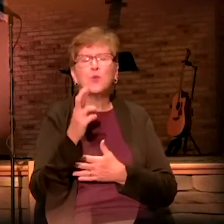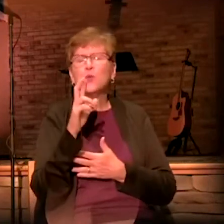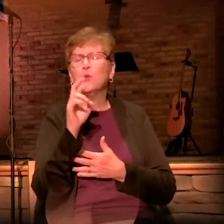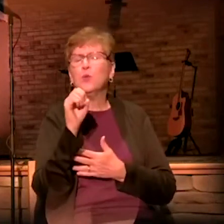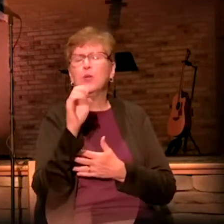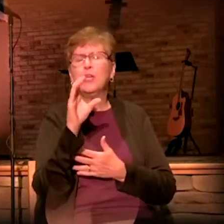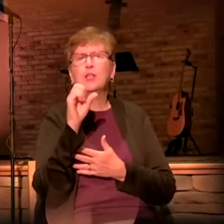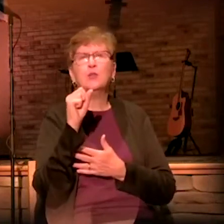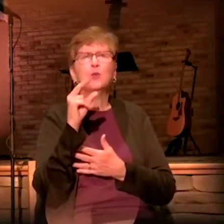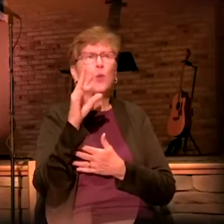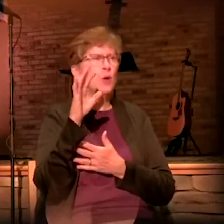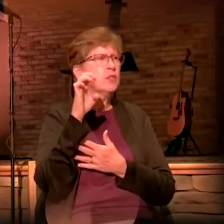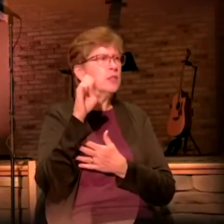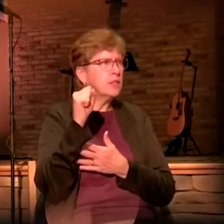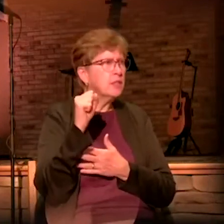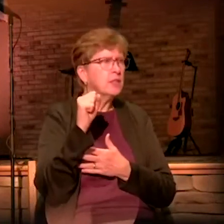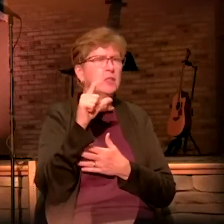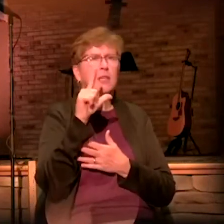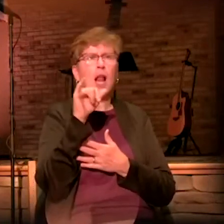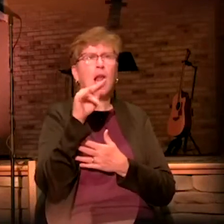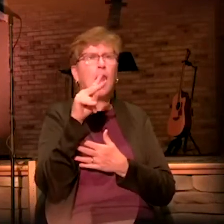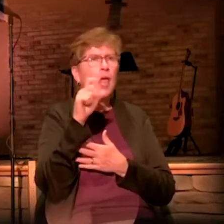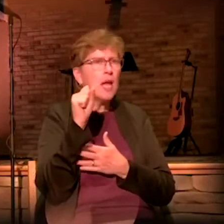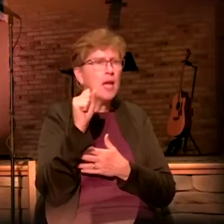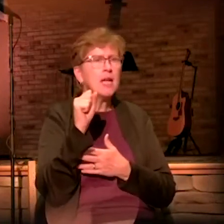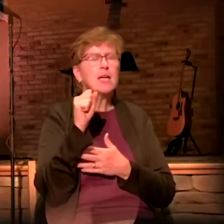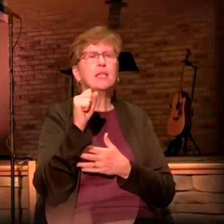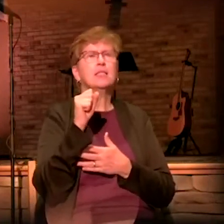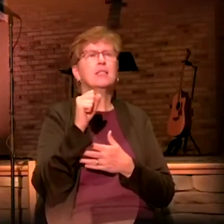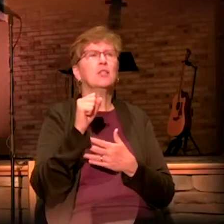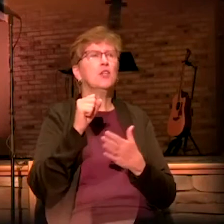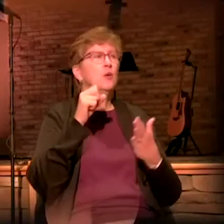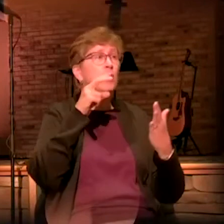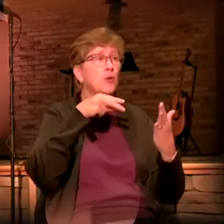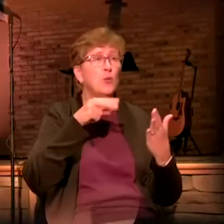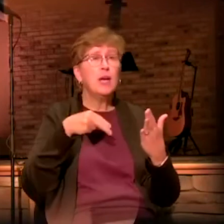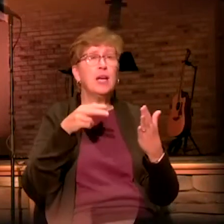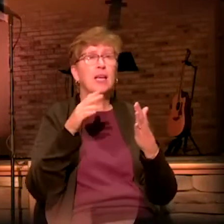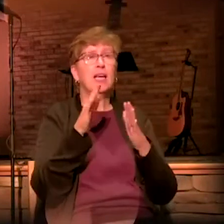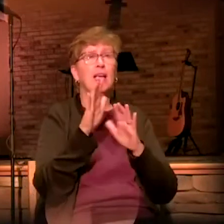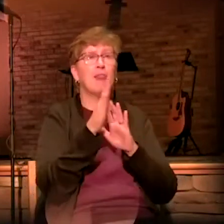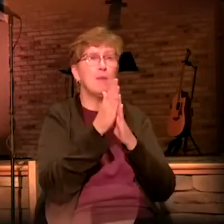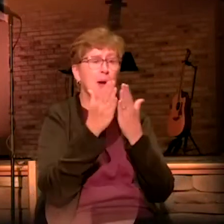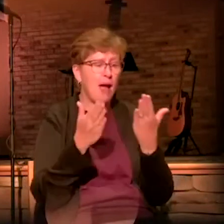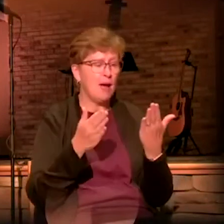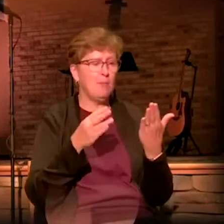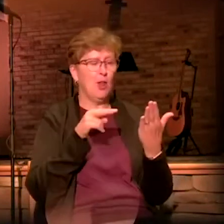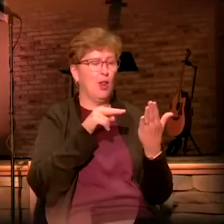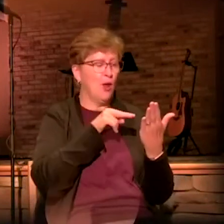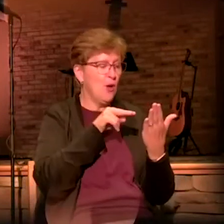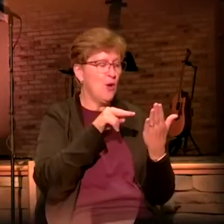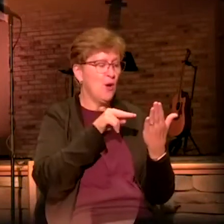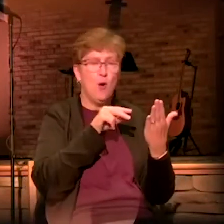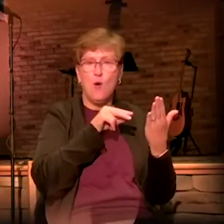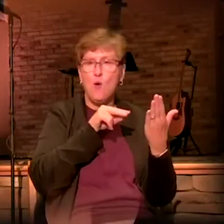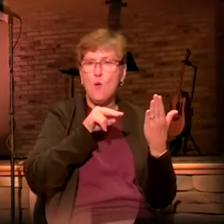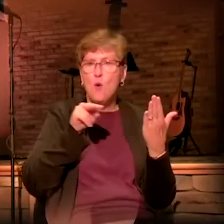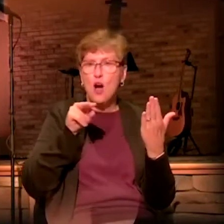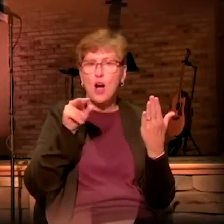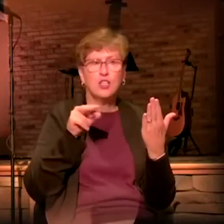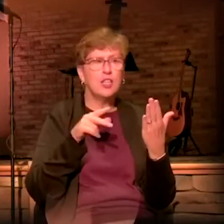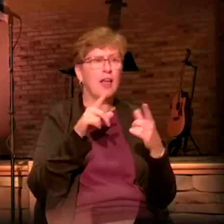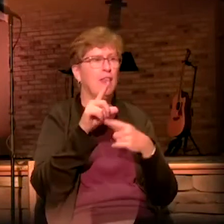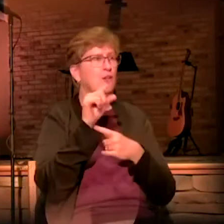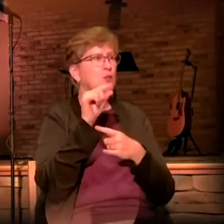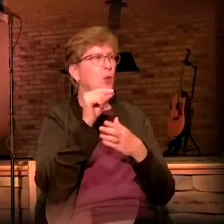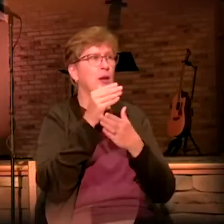and Bible study resources. But you're going to be reading the Gospel of Luke, watching the Gospel of Luke, and then doing a 20-part